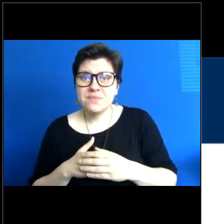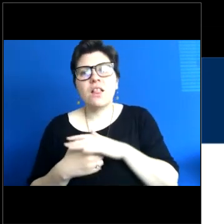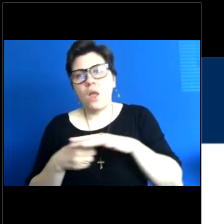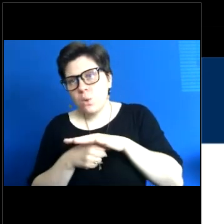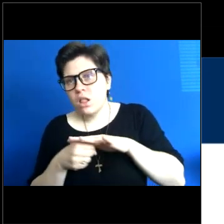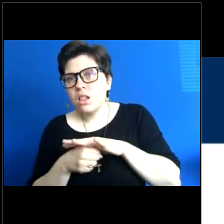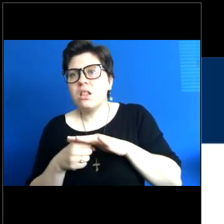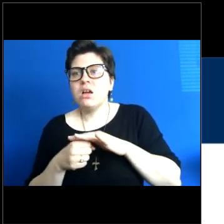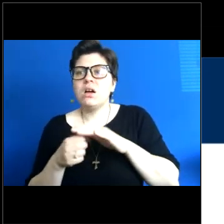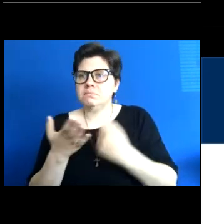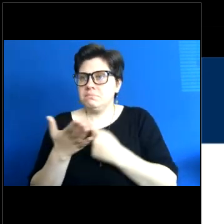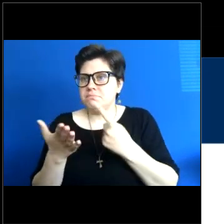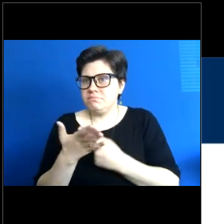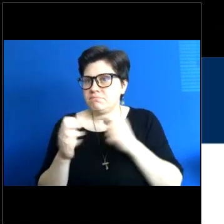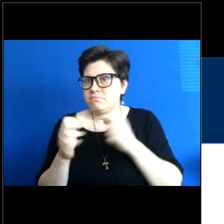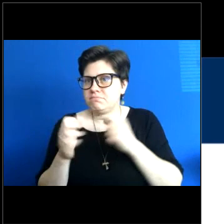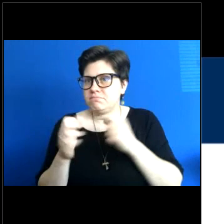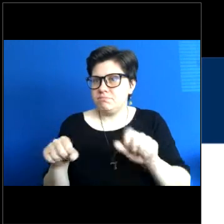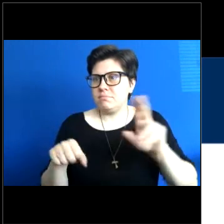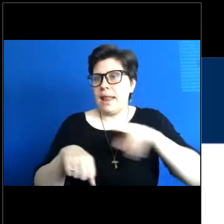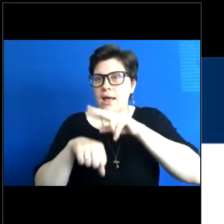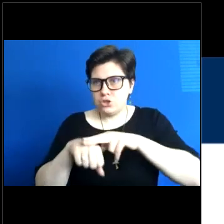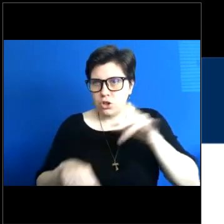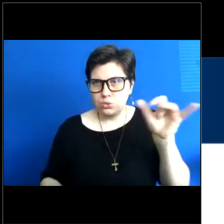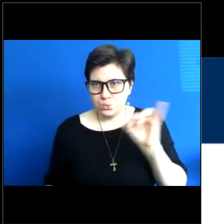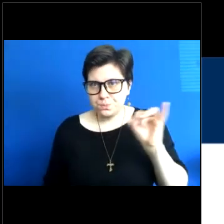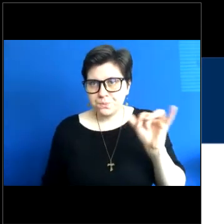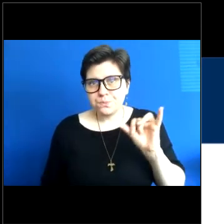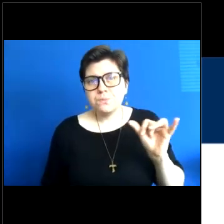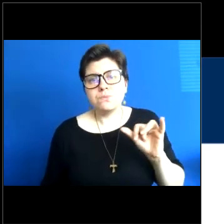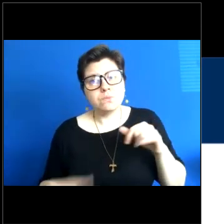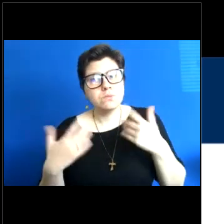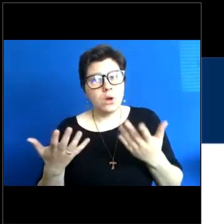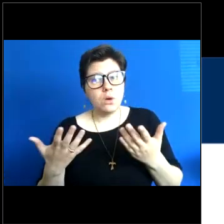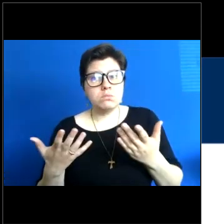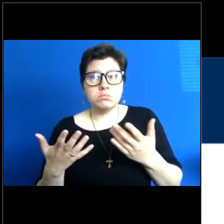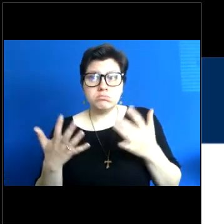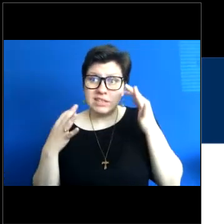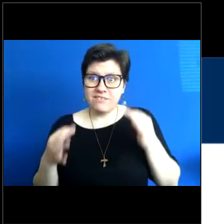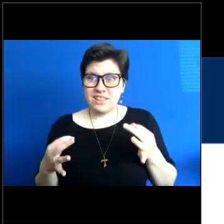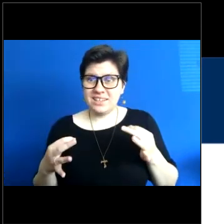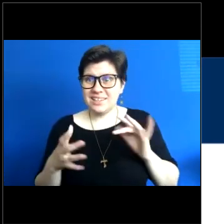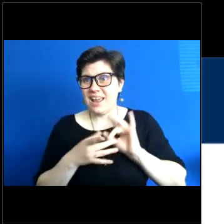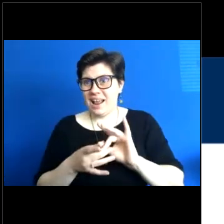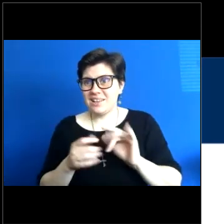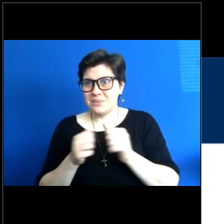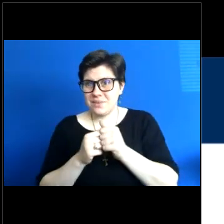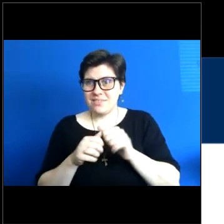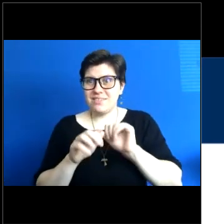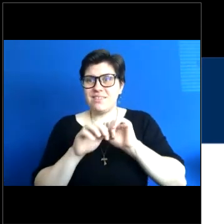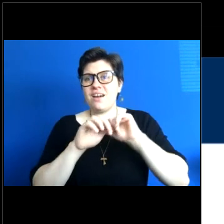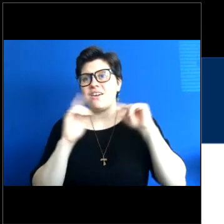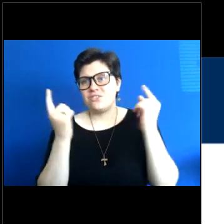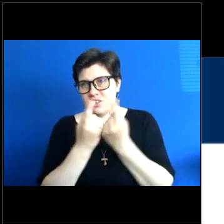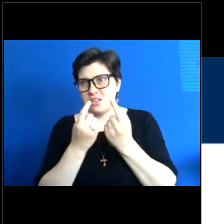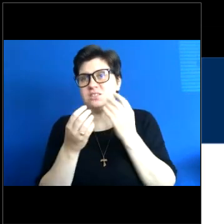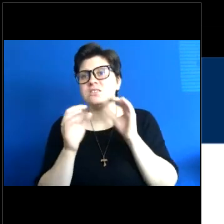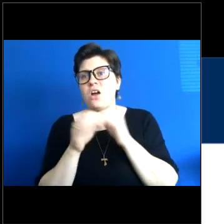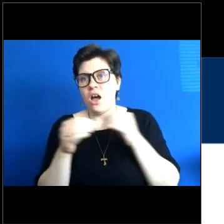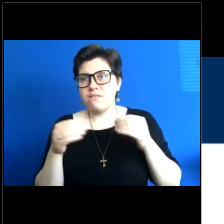and sometimes they're able to bring in national speakers. So definitely connect with our Archdiocese Office of